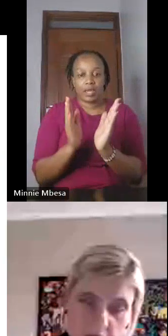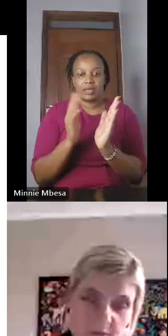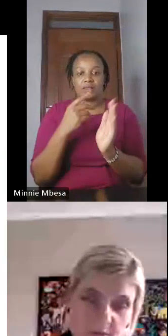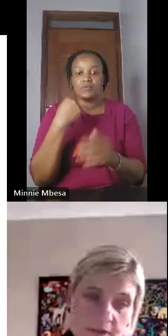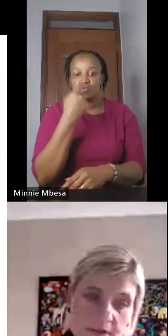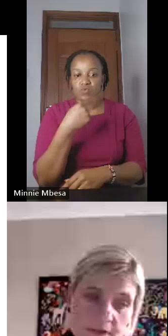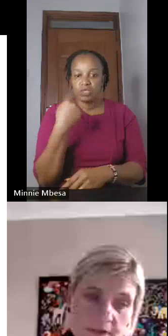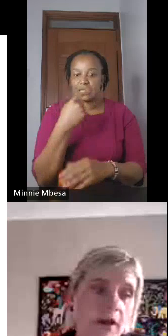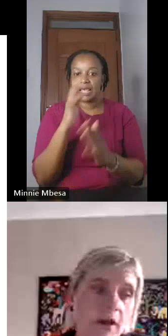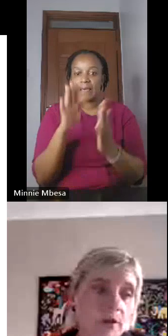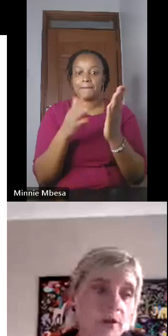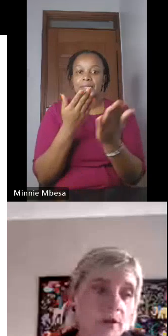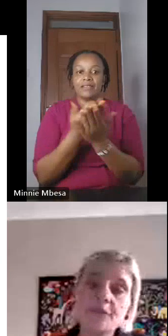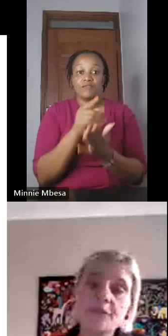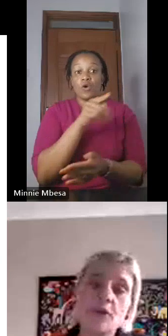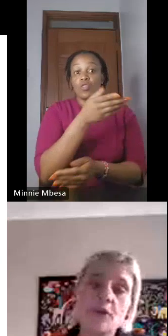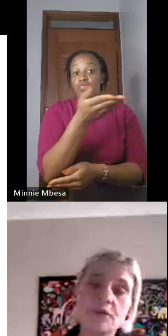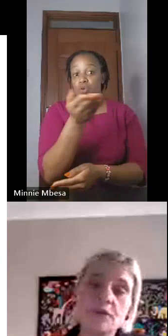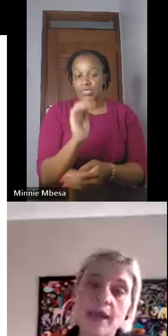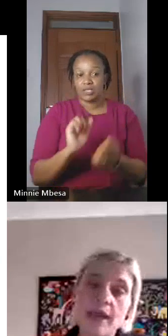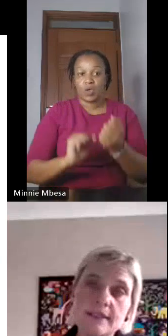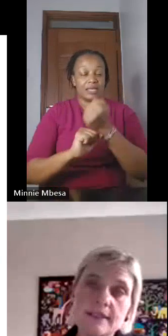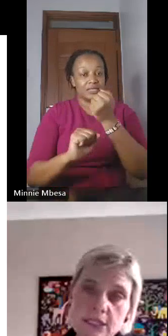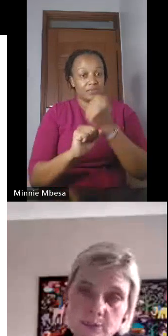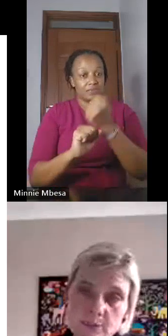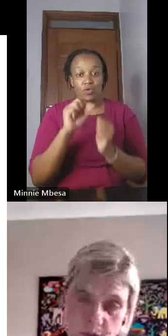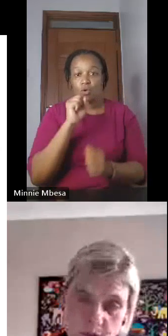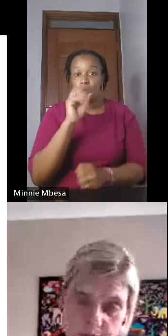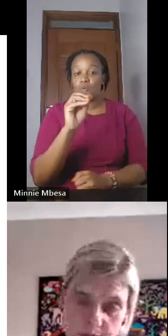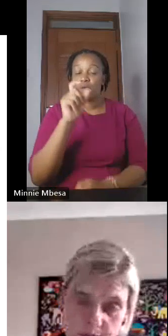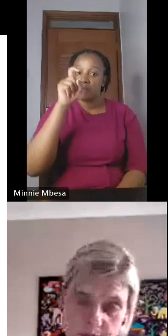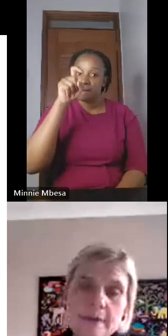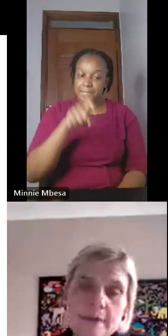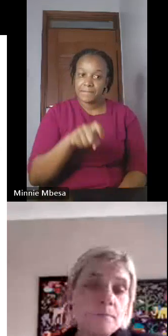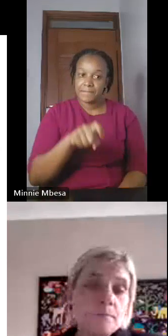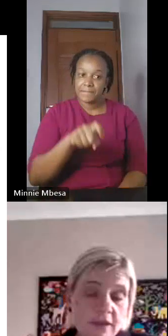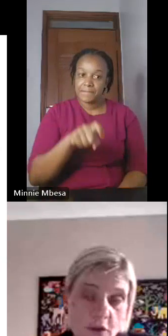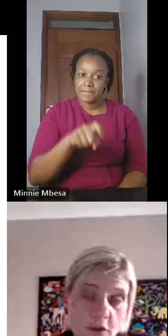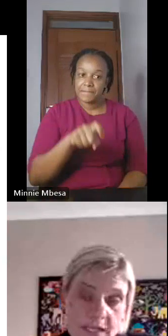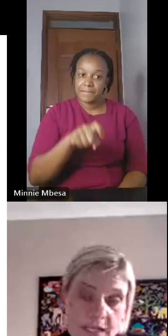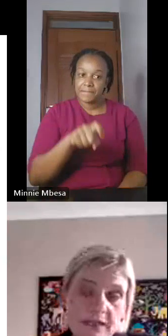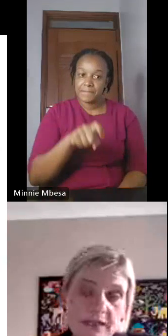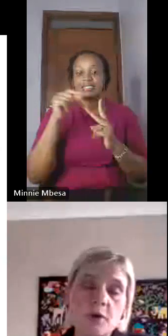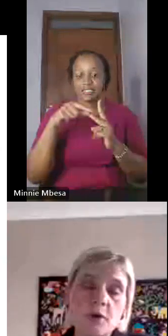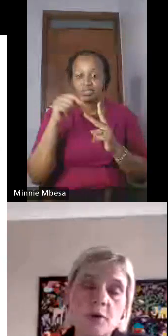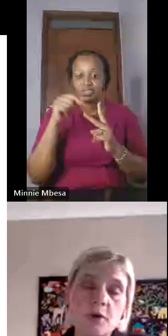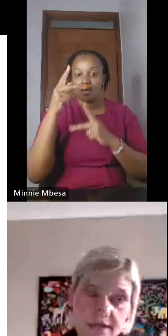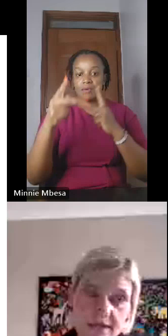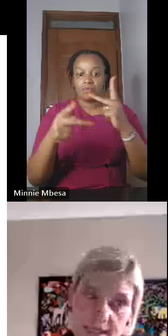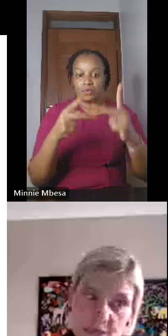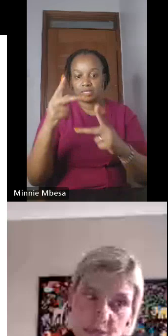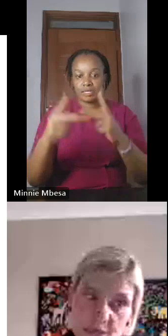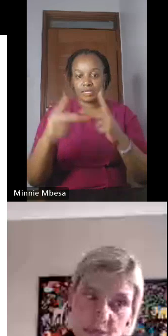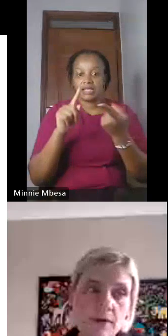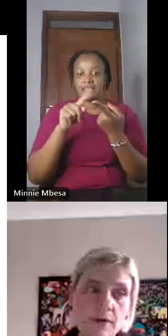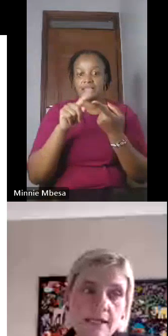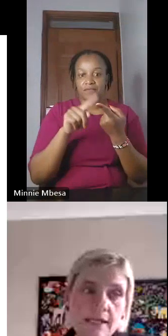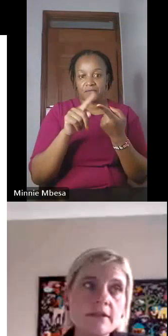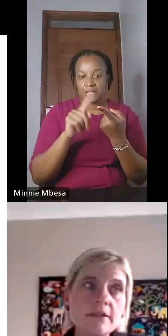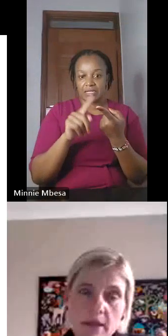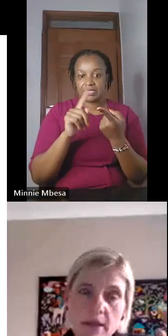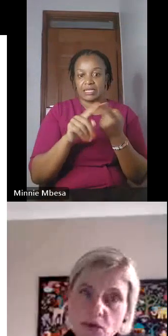for the scholarships. And so we have to go through a selection process. The first step in that process is the